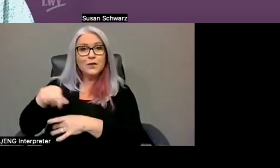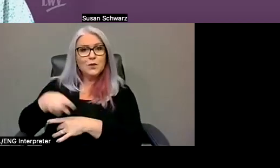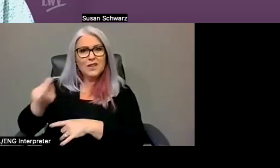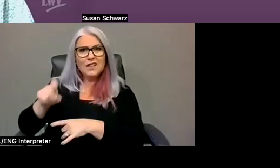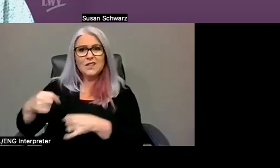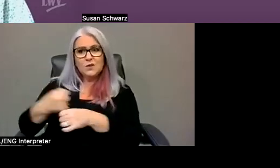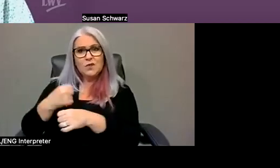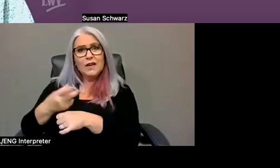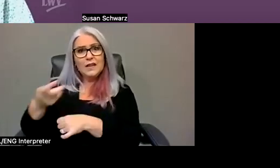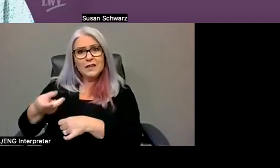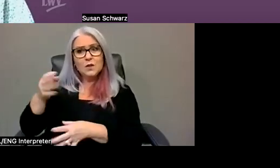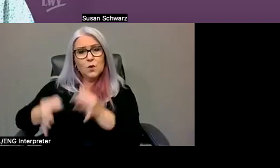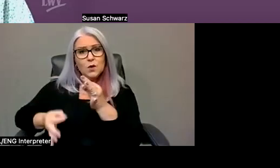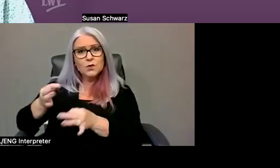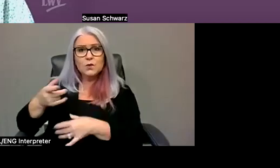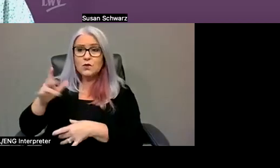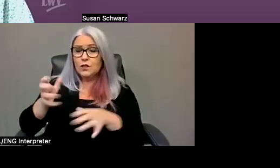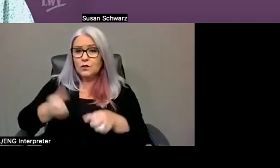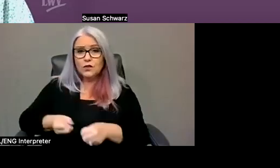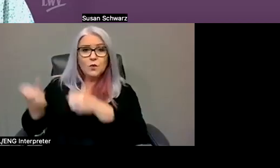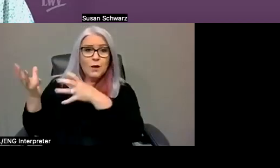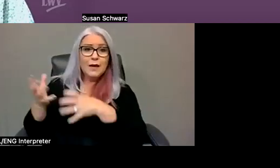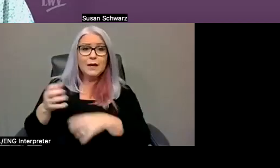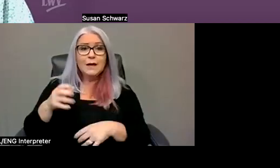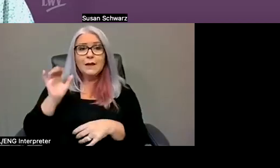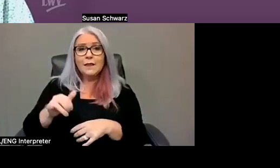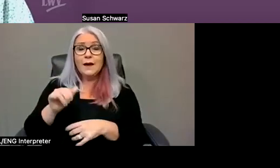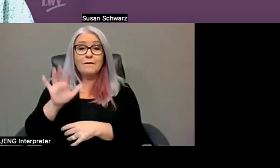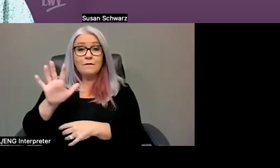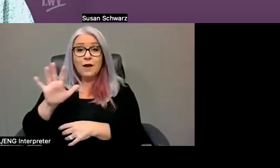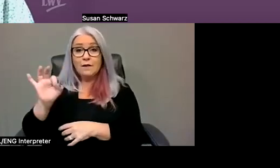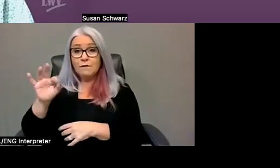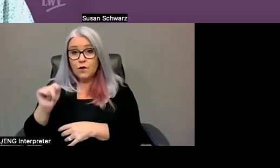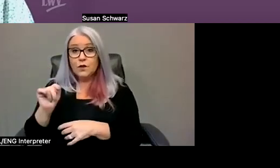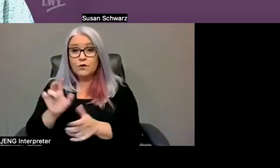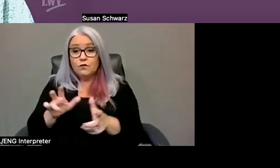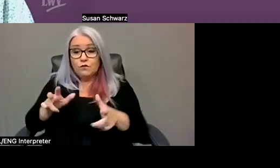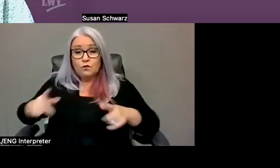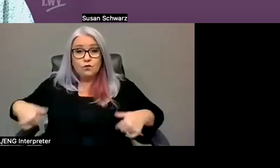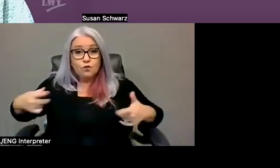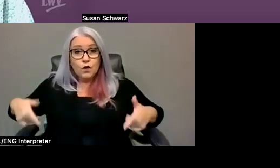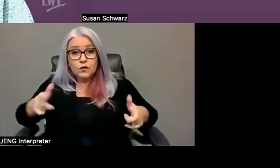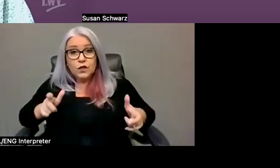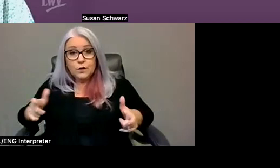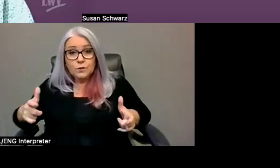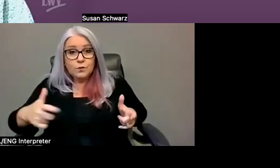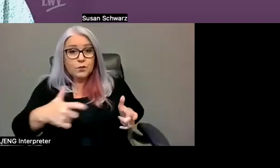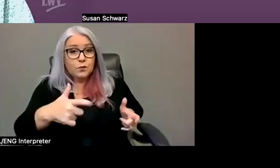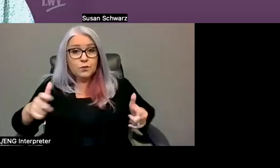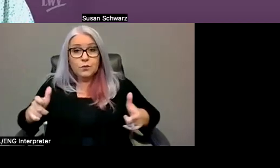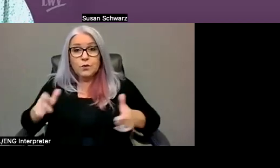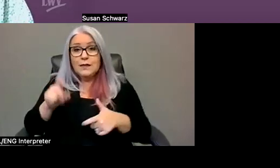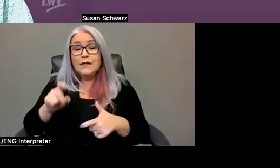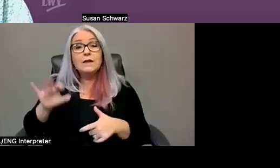it, because she took away the 5-foot turning radius that a wheelchair would require. I will do everything in